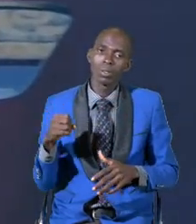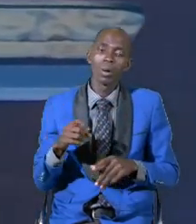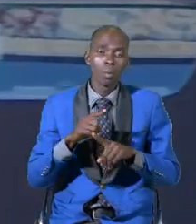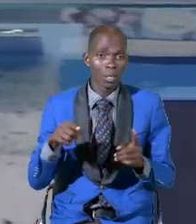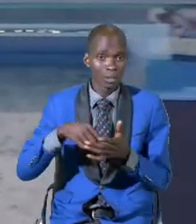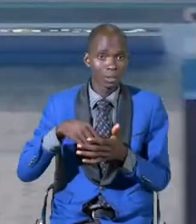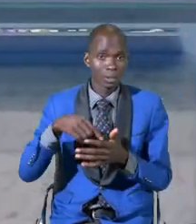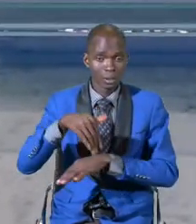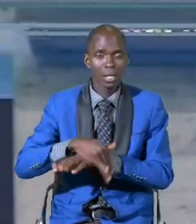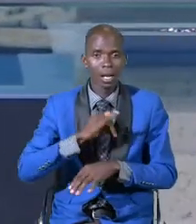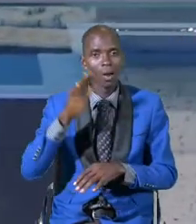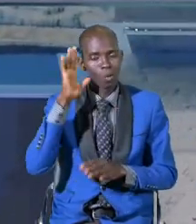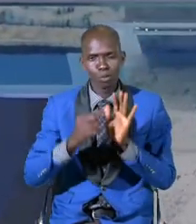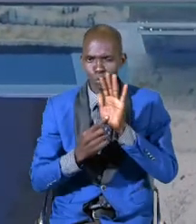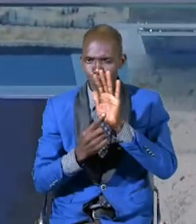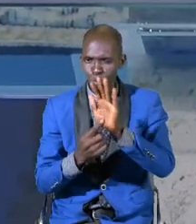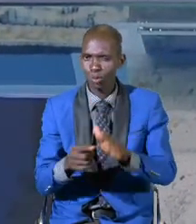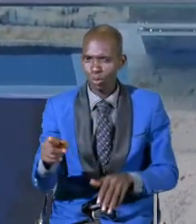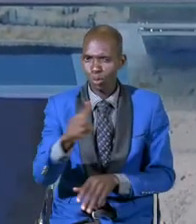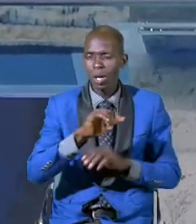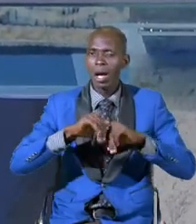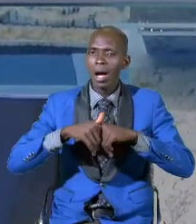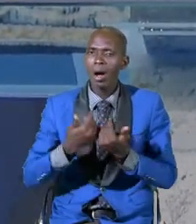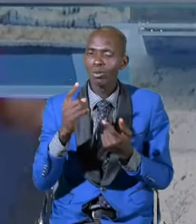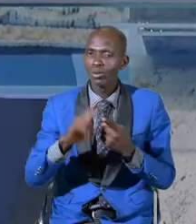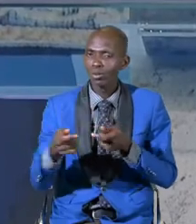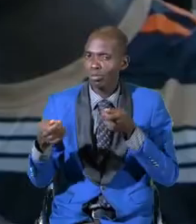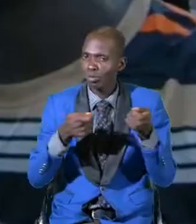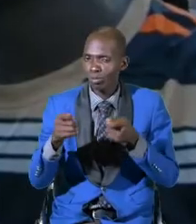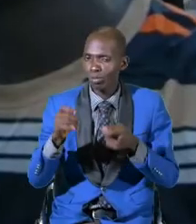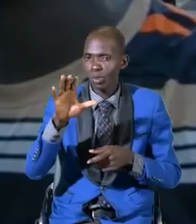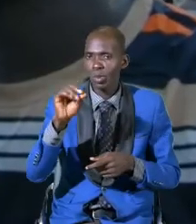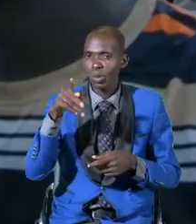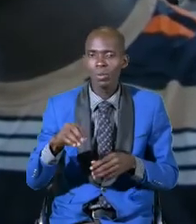you how to cope in every situation.